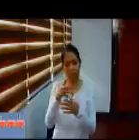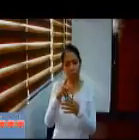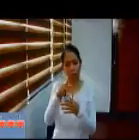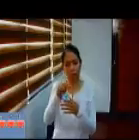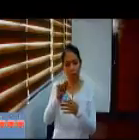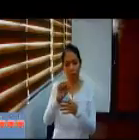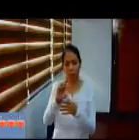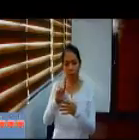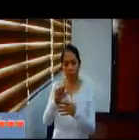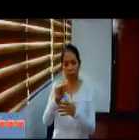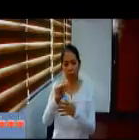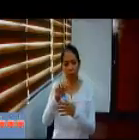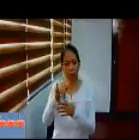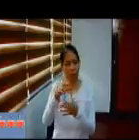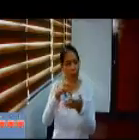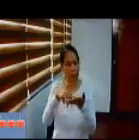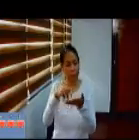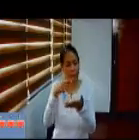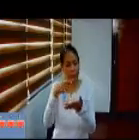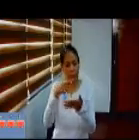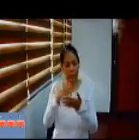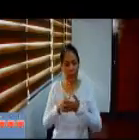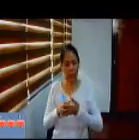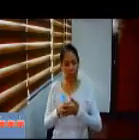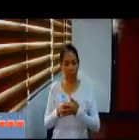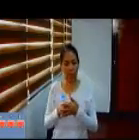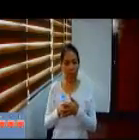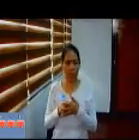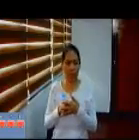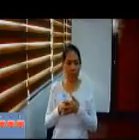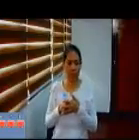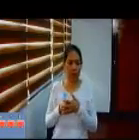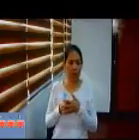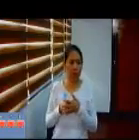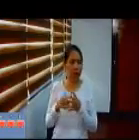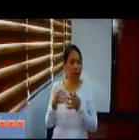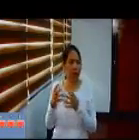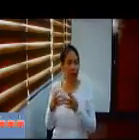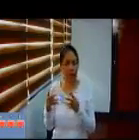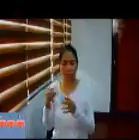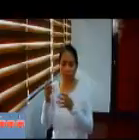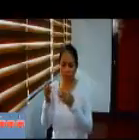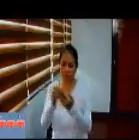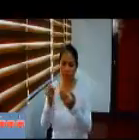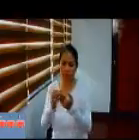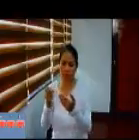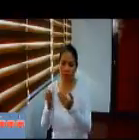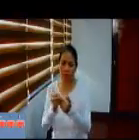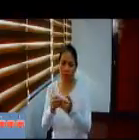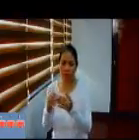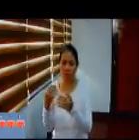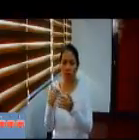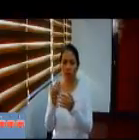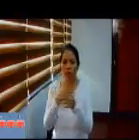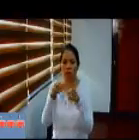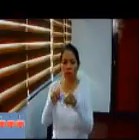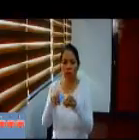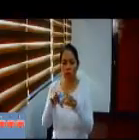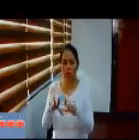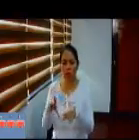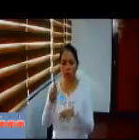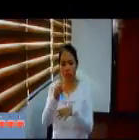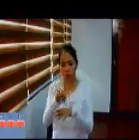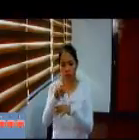50% milling rate, which is very low, just to simplify the calculation, we're losing anywhere from